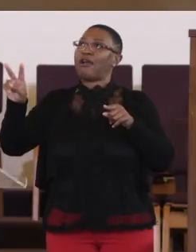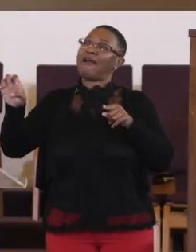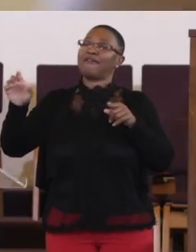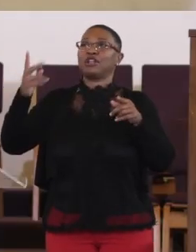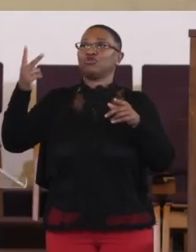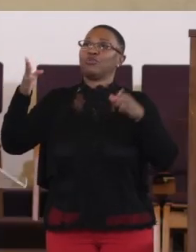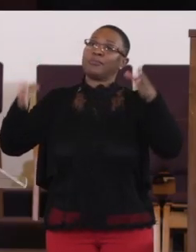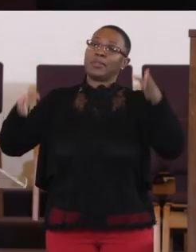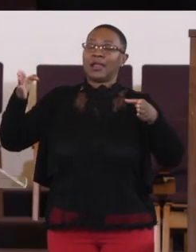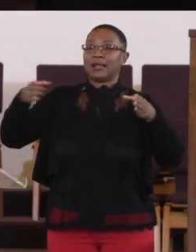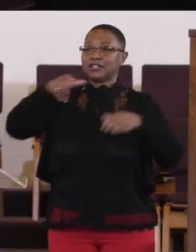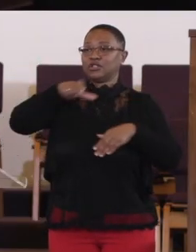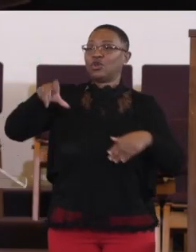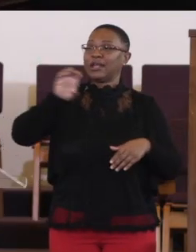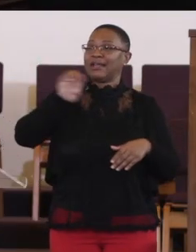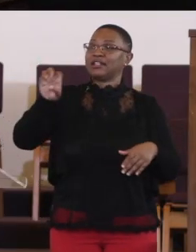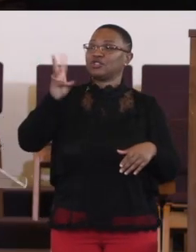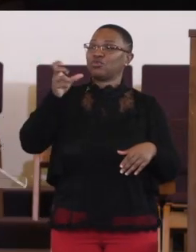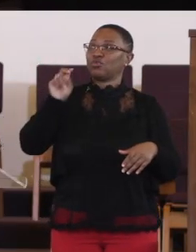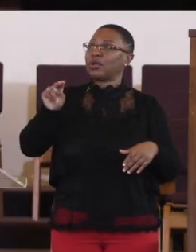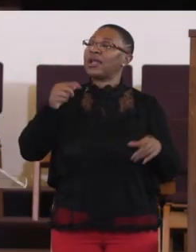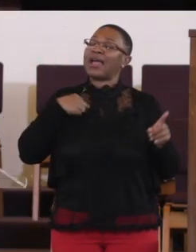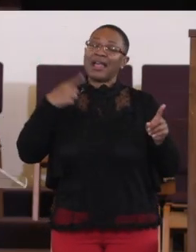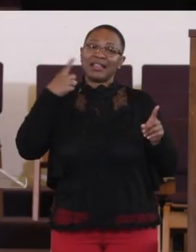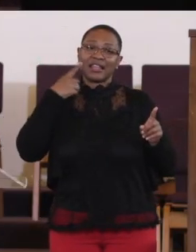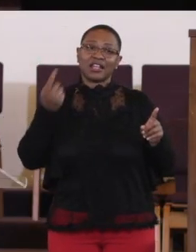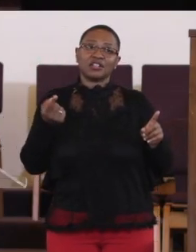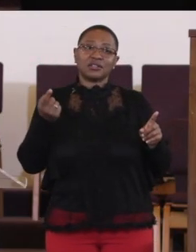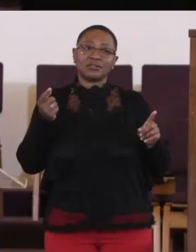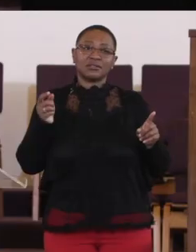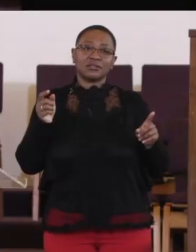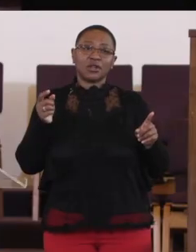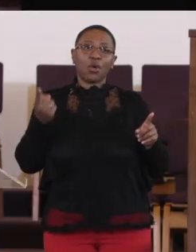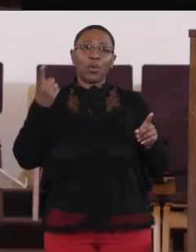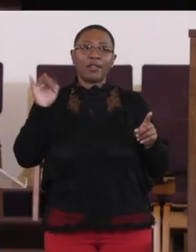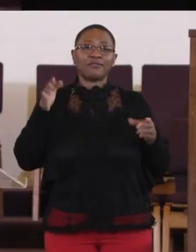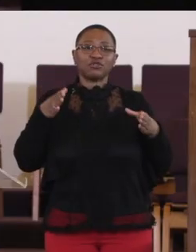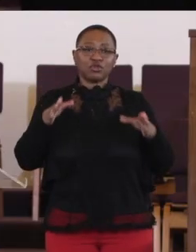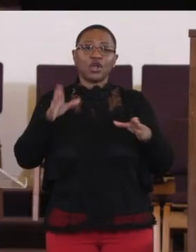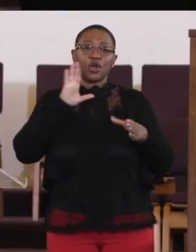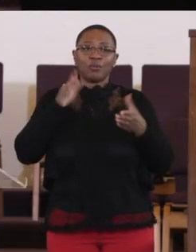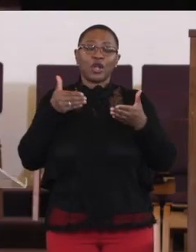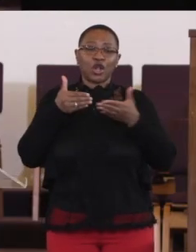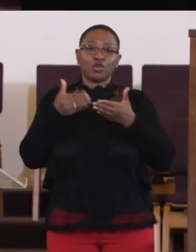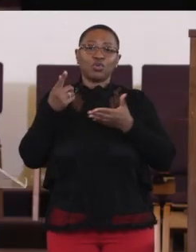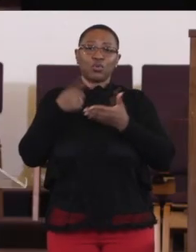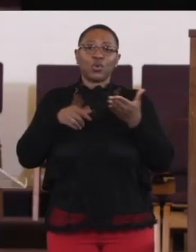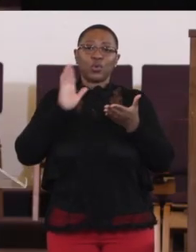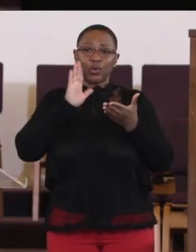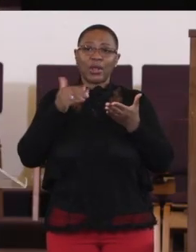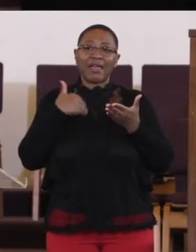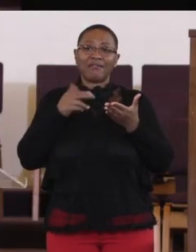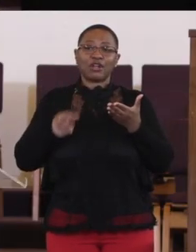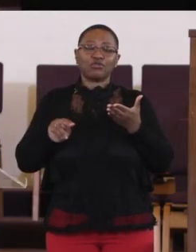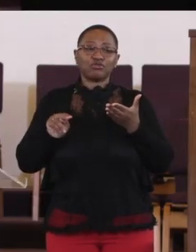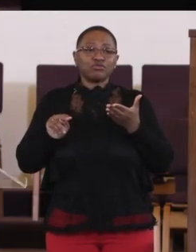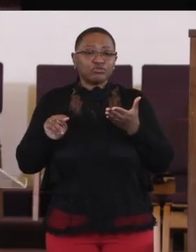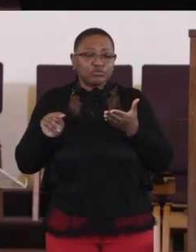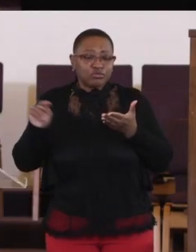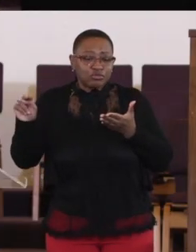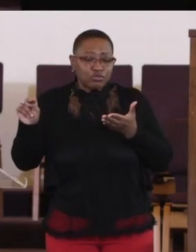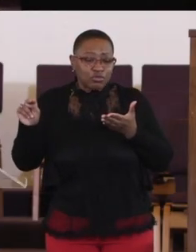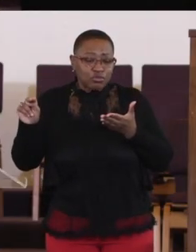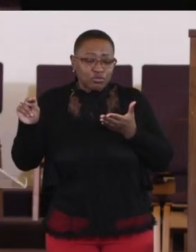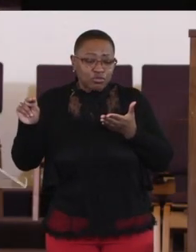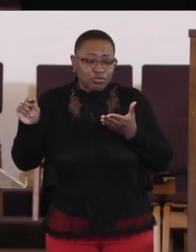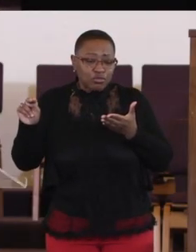so as the mayor indicated, and Bedford, I think is one, if not one of the streets, is really close to where we have just north and south of East Warren, where you have some